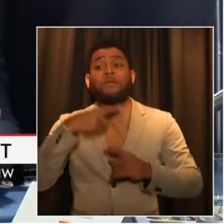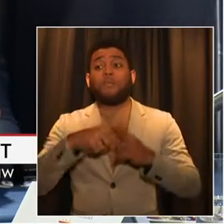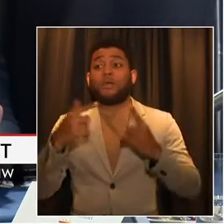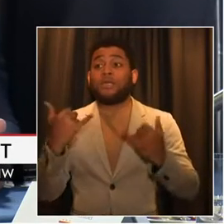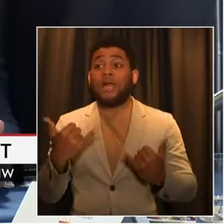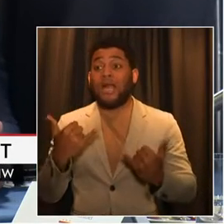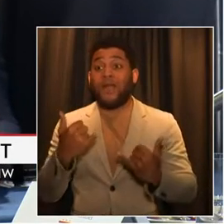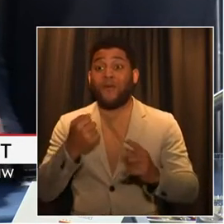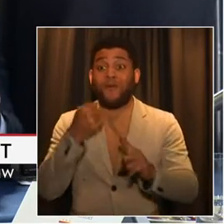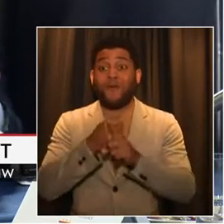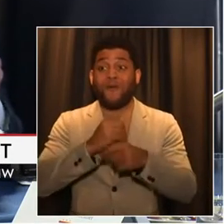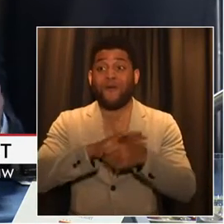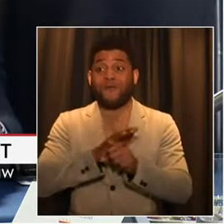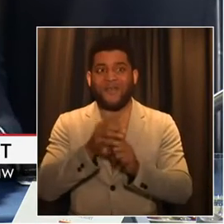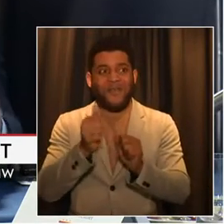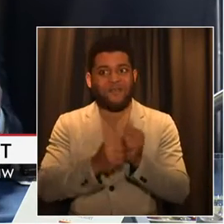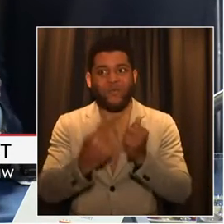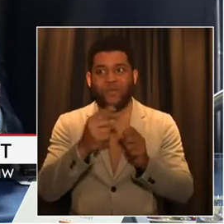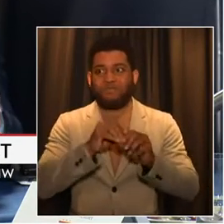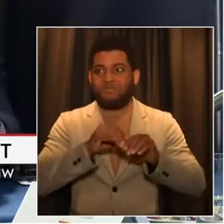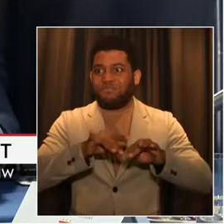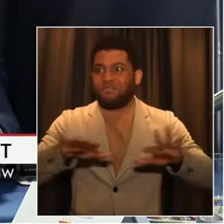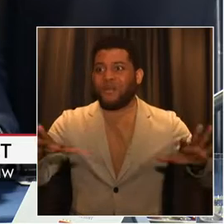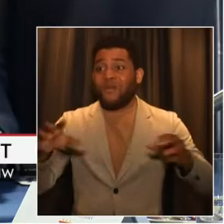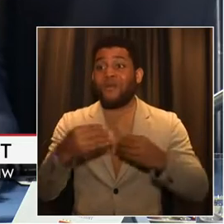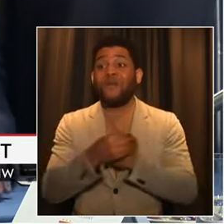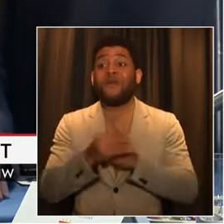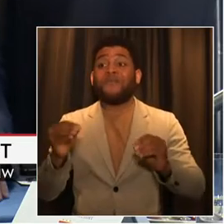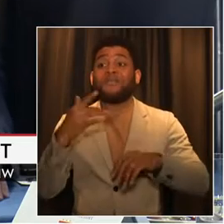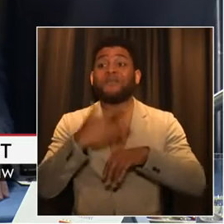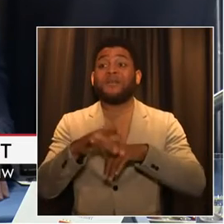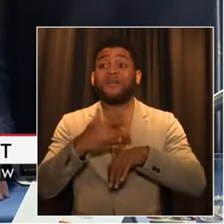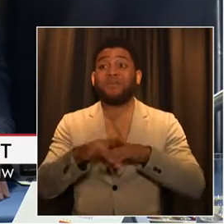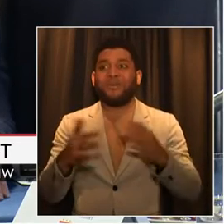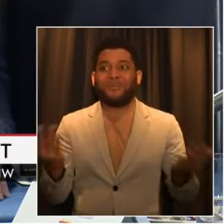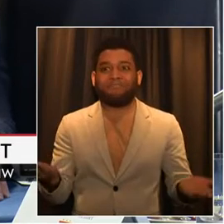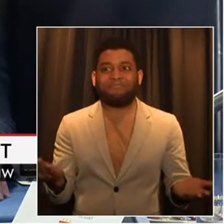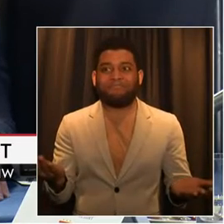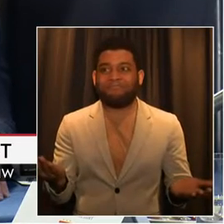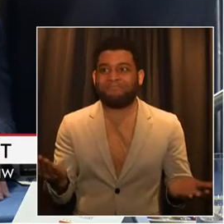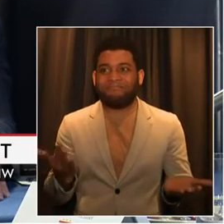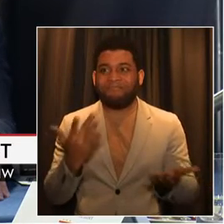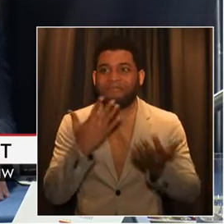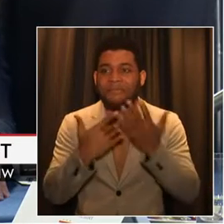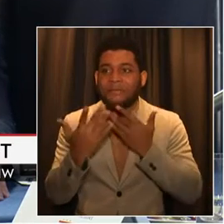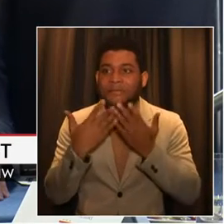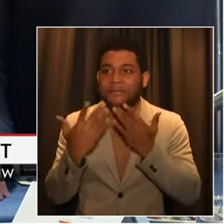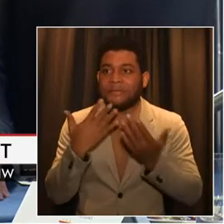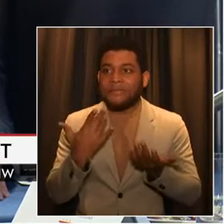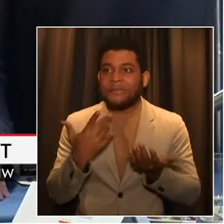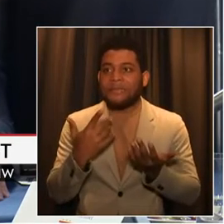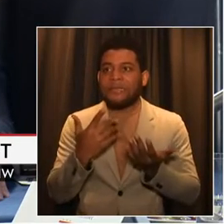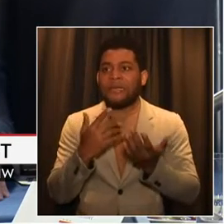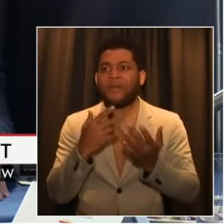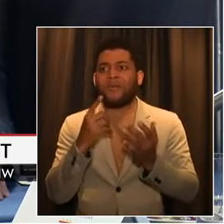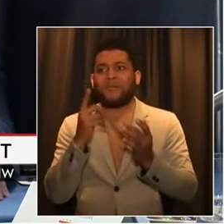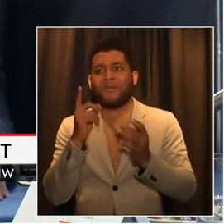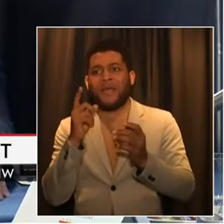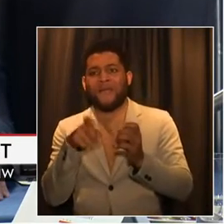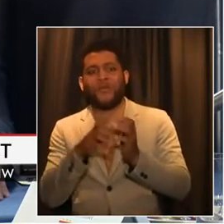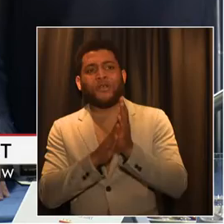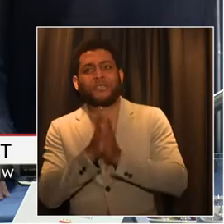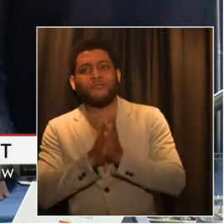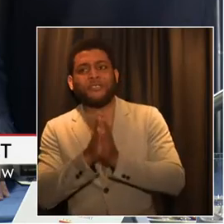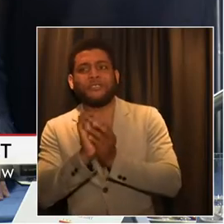spend a lot of money on conversions and incentives. What I want to make sure is that this taxpayer money